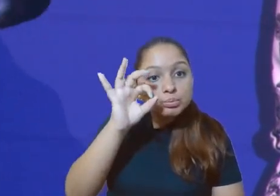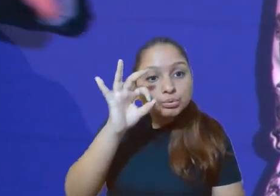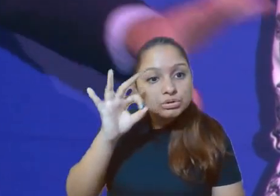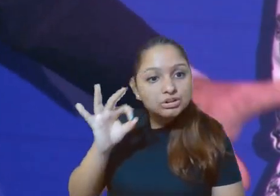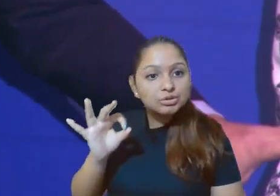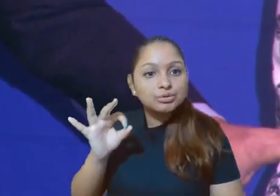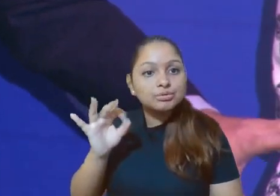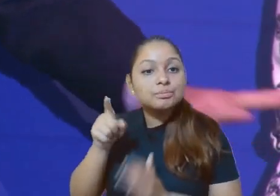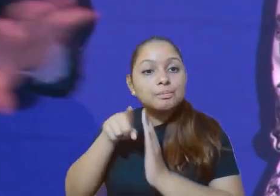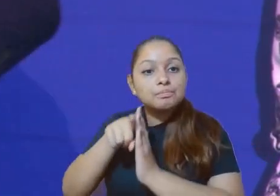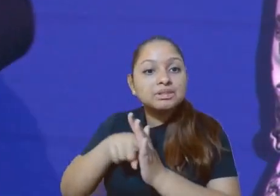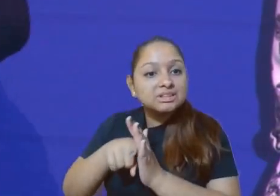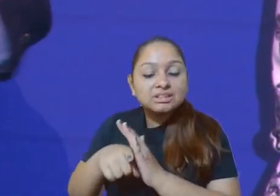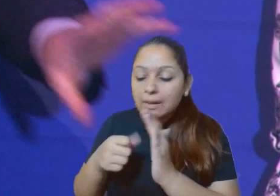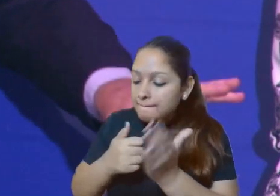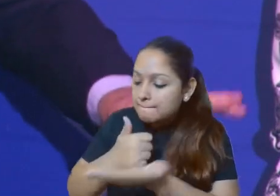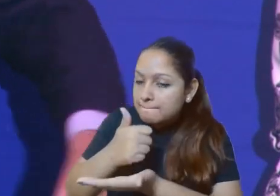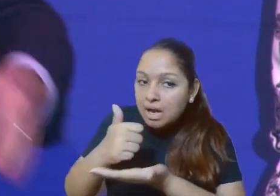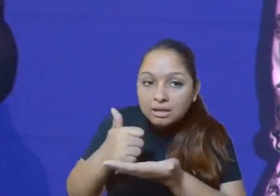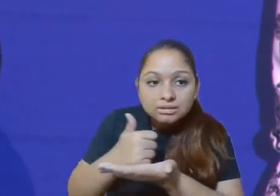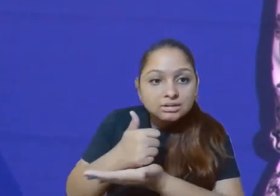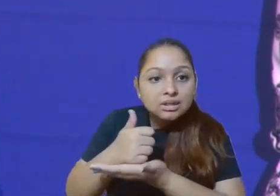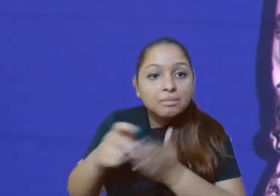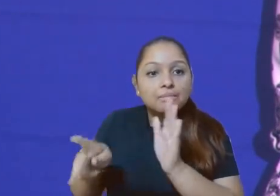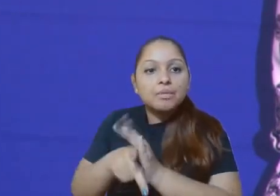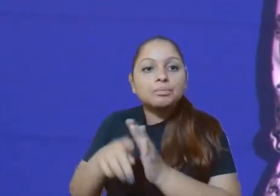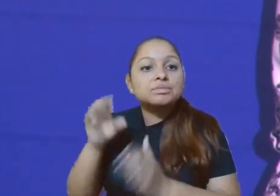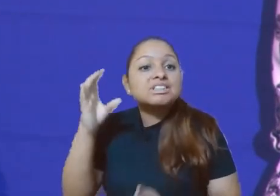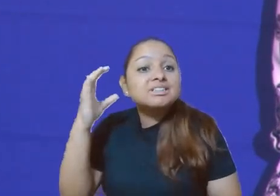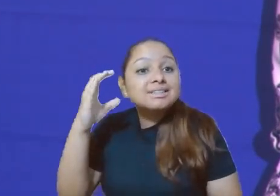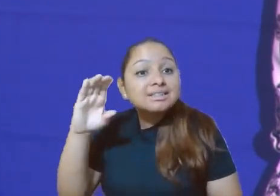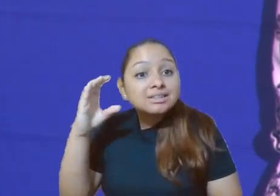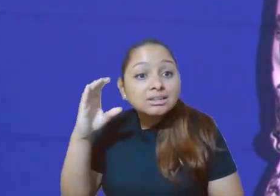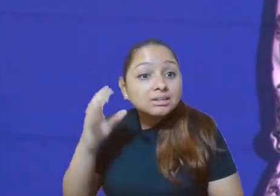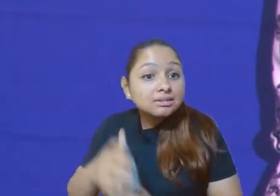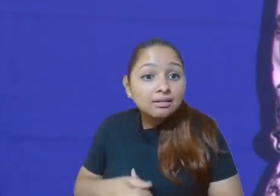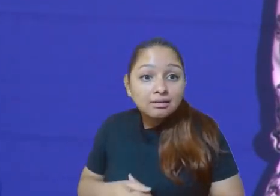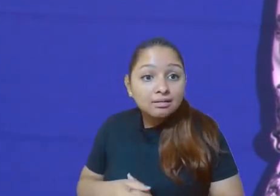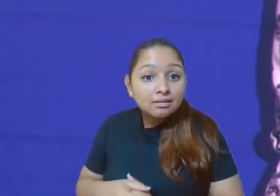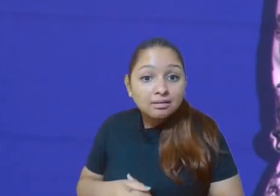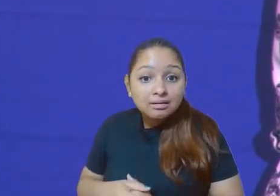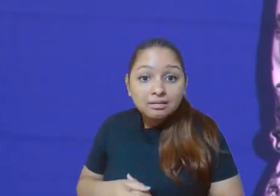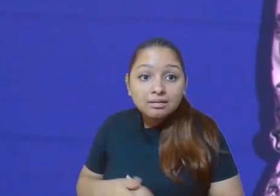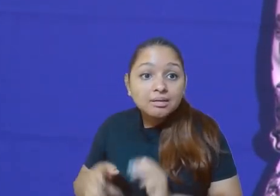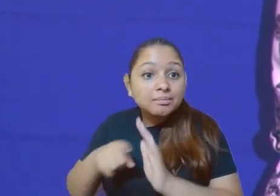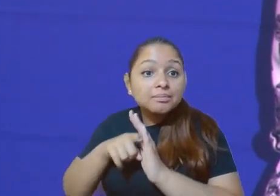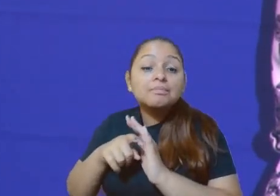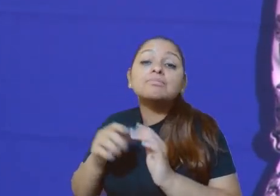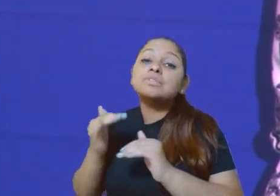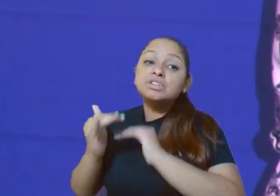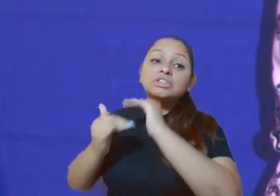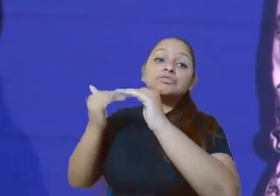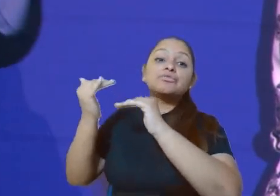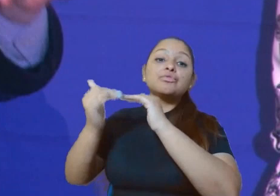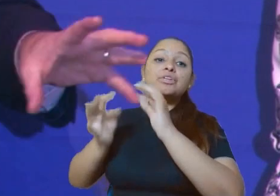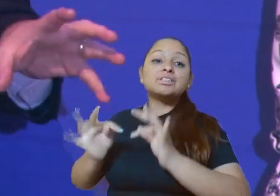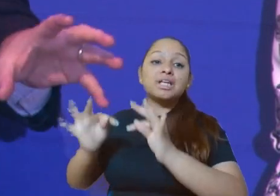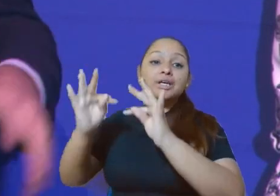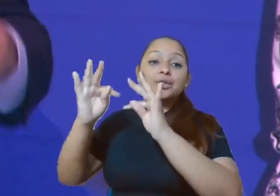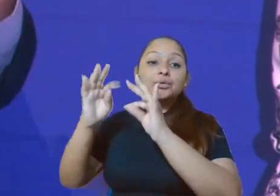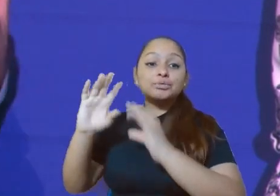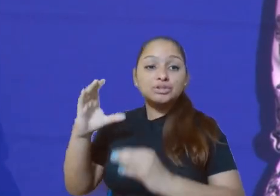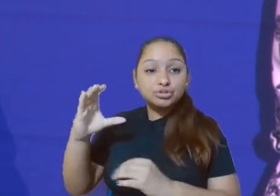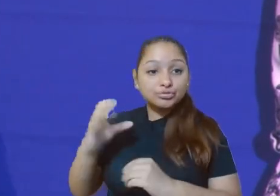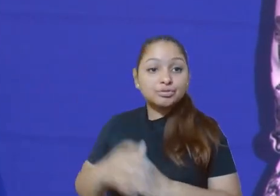$1 trillion being invested in basic research. It's not in venture capital, it's not in startups, it's research to the technical and